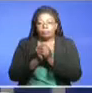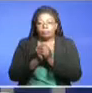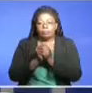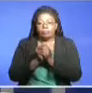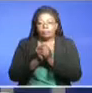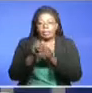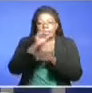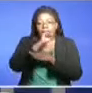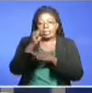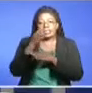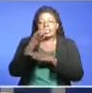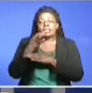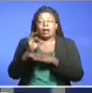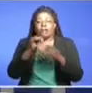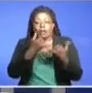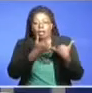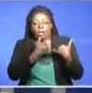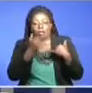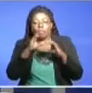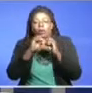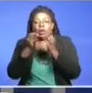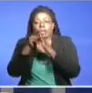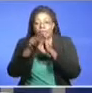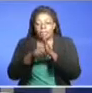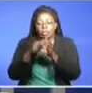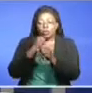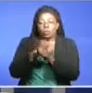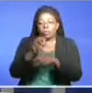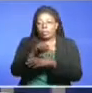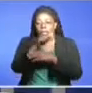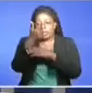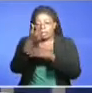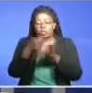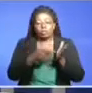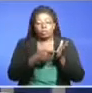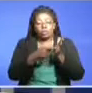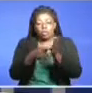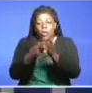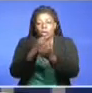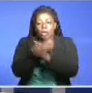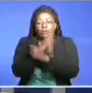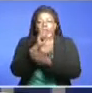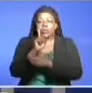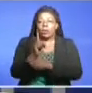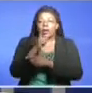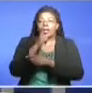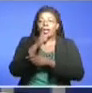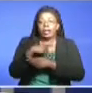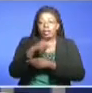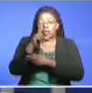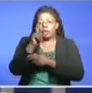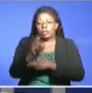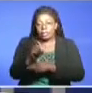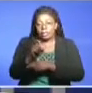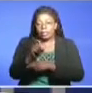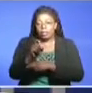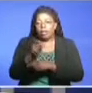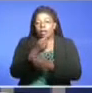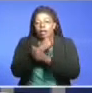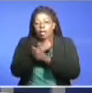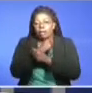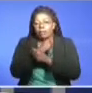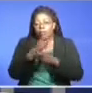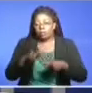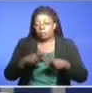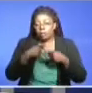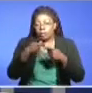Well, this is a season of love, and one organization working with another to show love to one lady who needed the cover of Love to supply one of